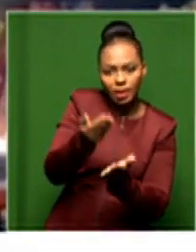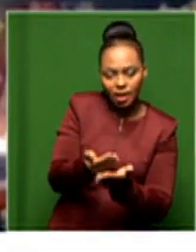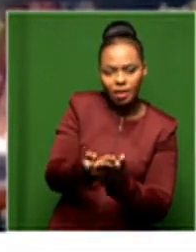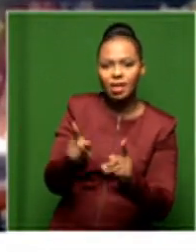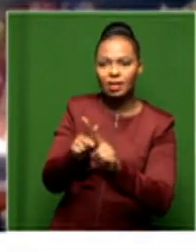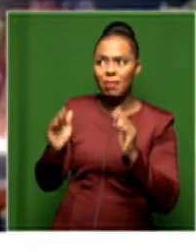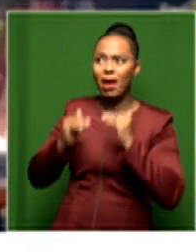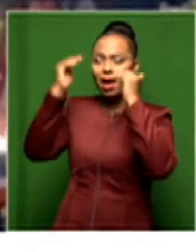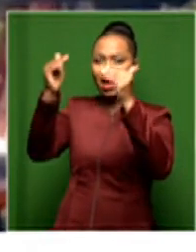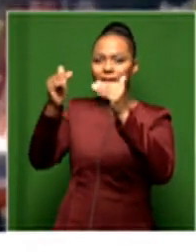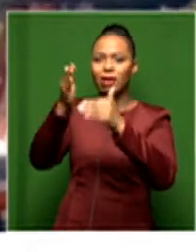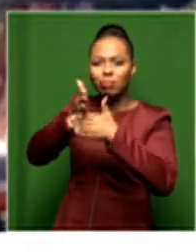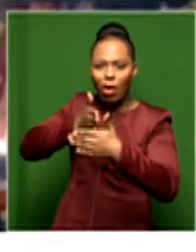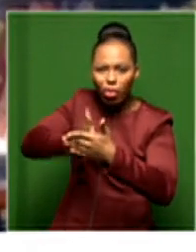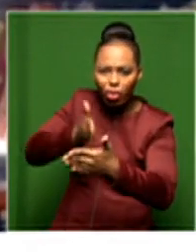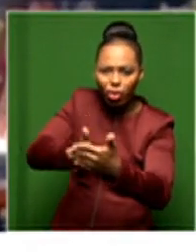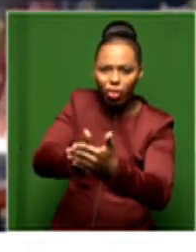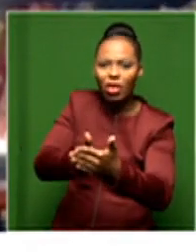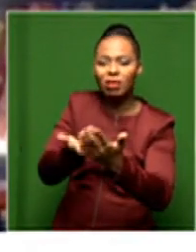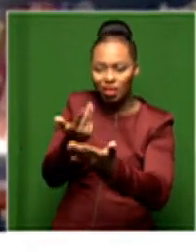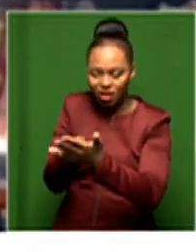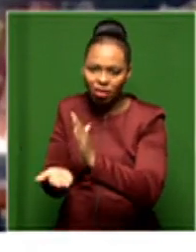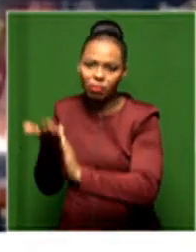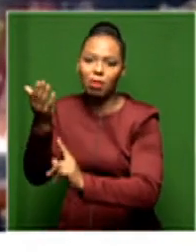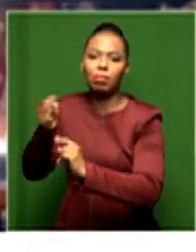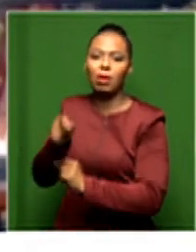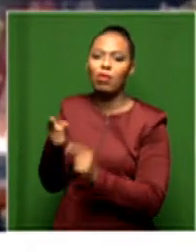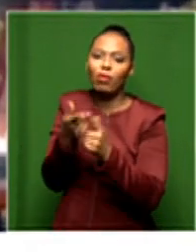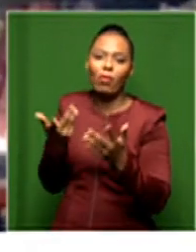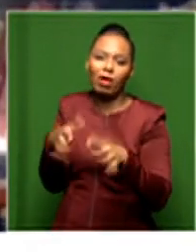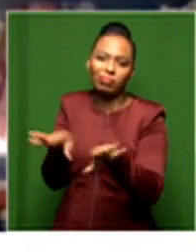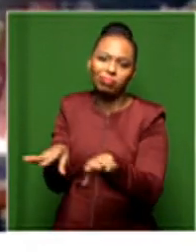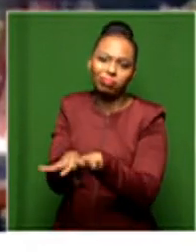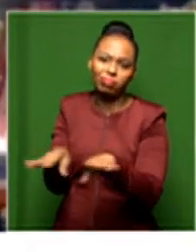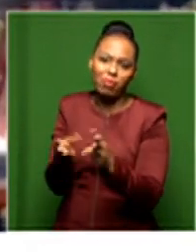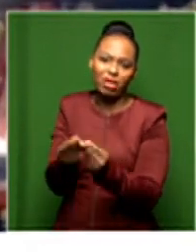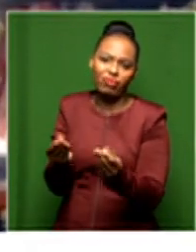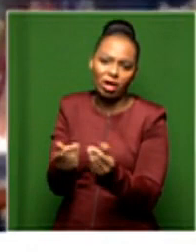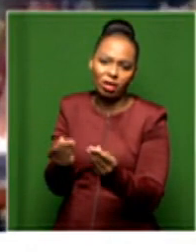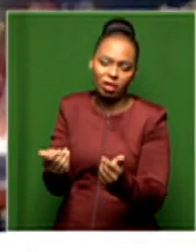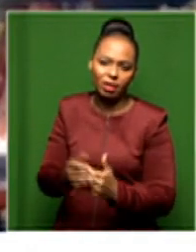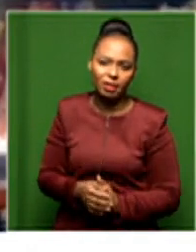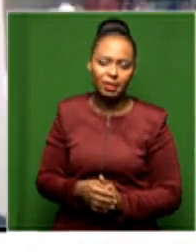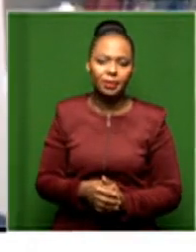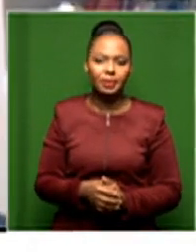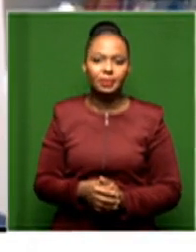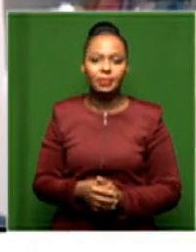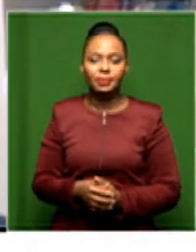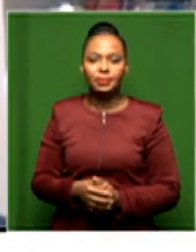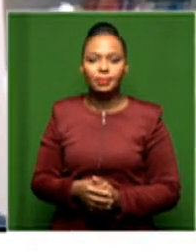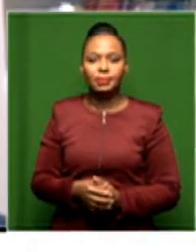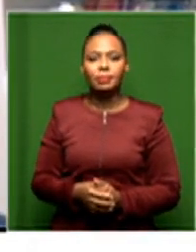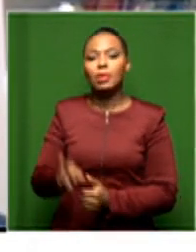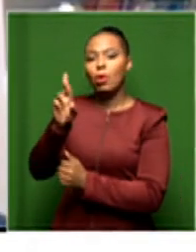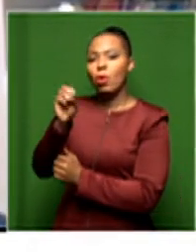unemployment economy. And it stimulates demand for product made from recycled material. This is what we're looking to drive. All right, Rory, thank